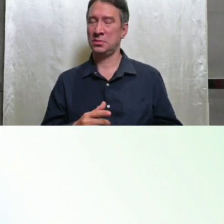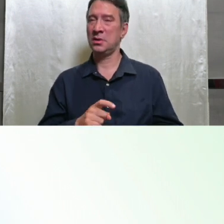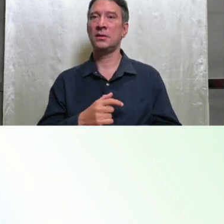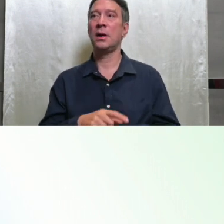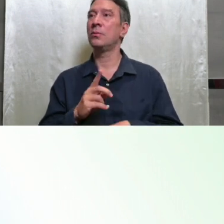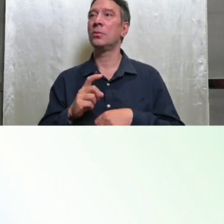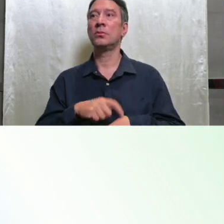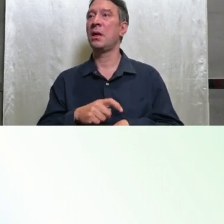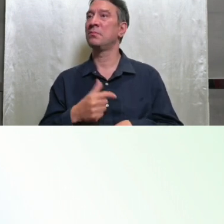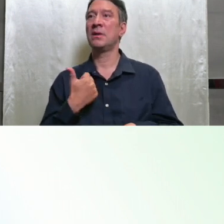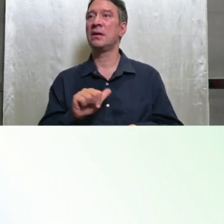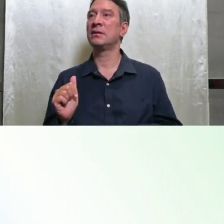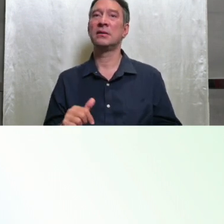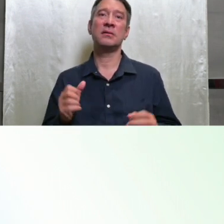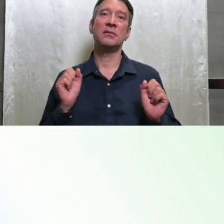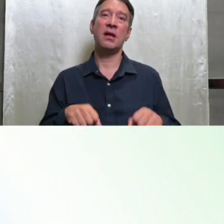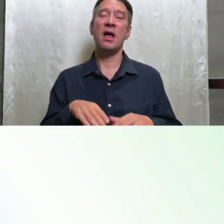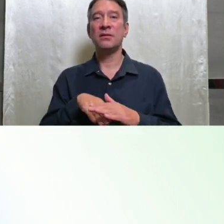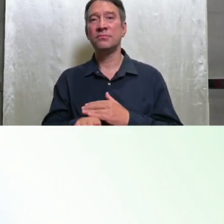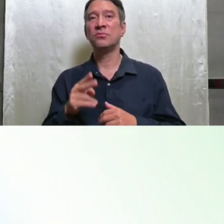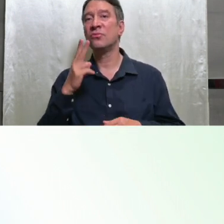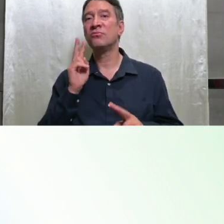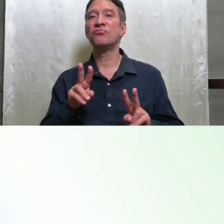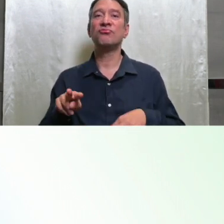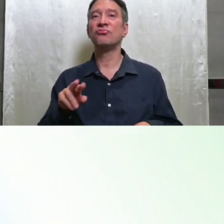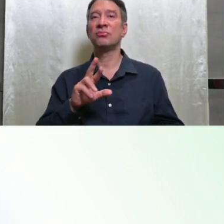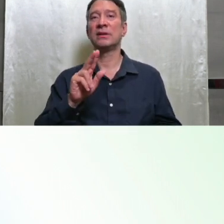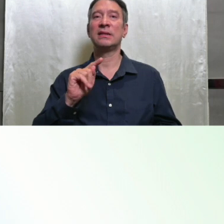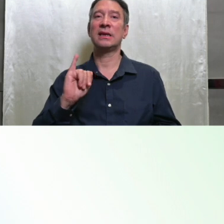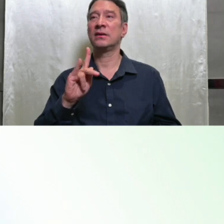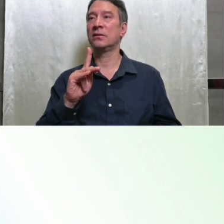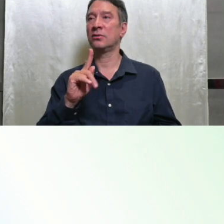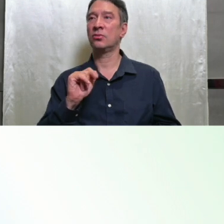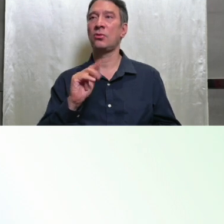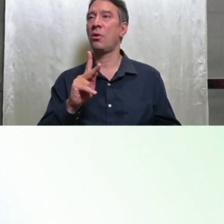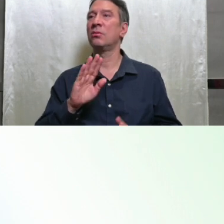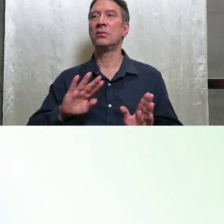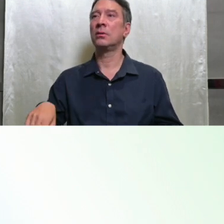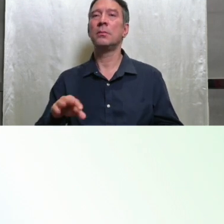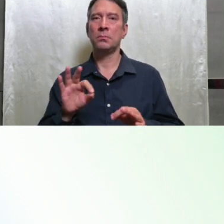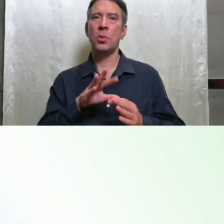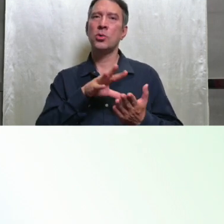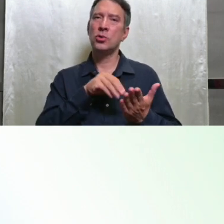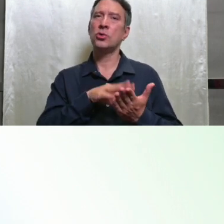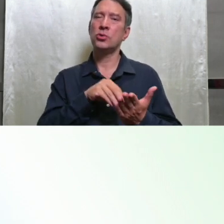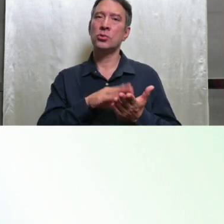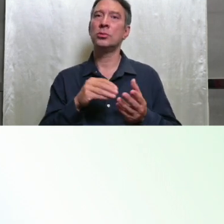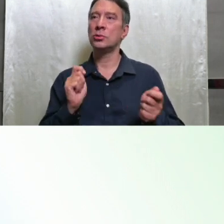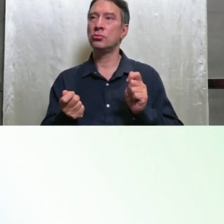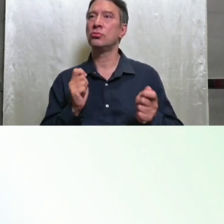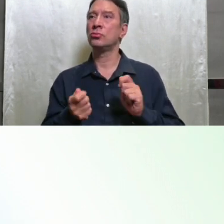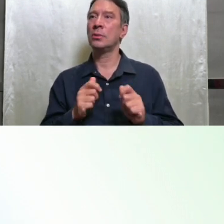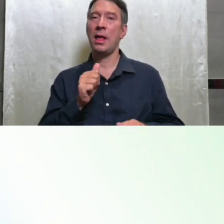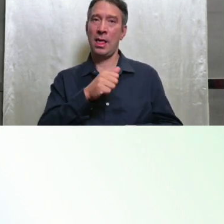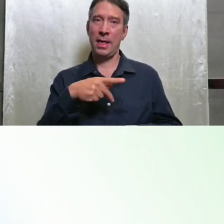But beyond the levels 1 and 2, we do have the application or the job proficiency level, where we work with